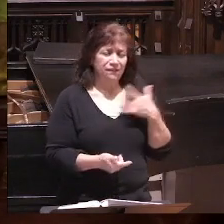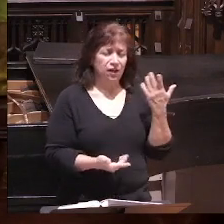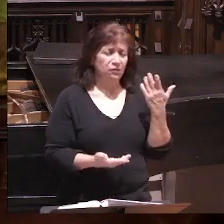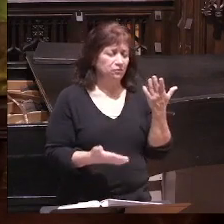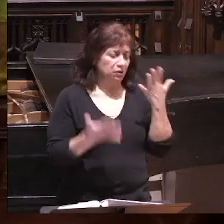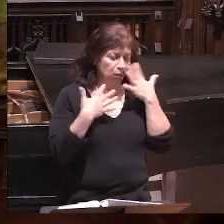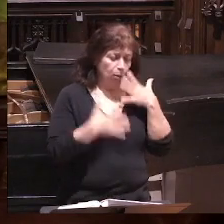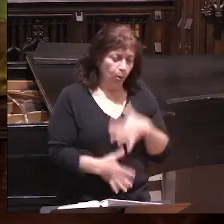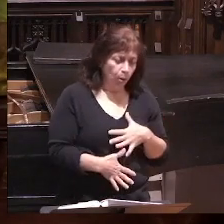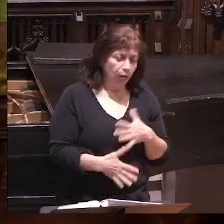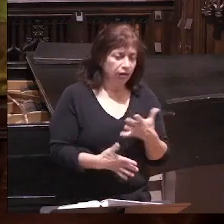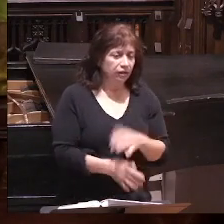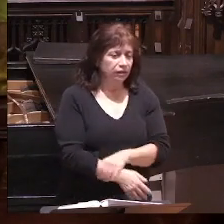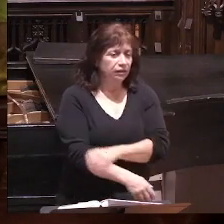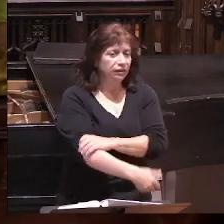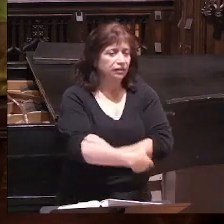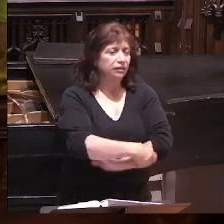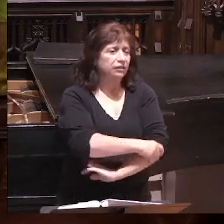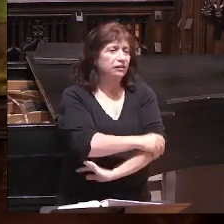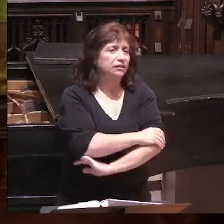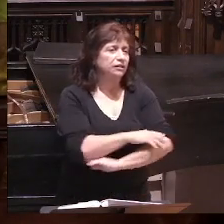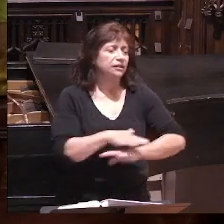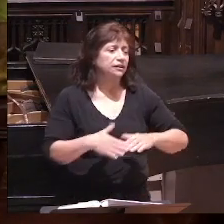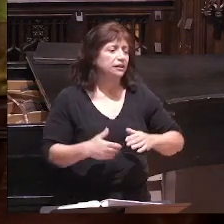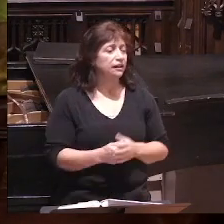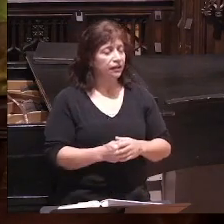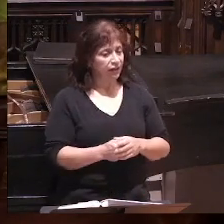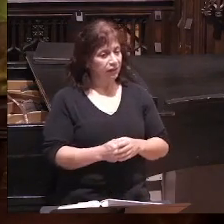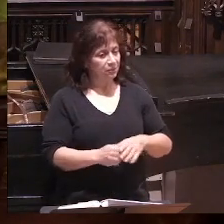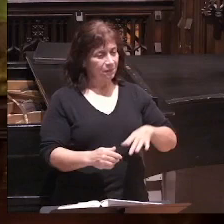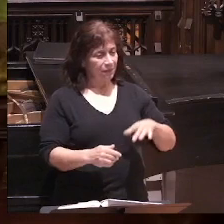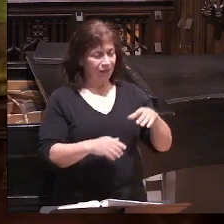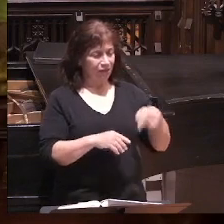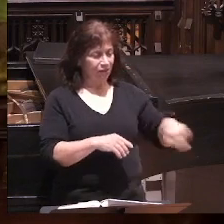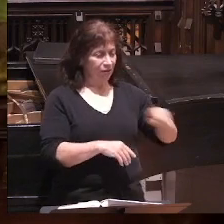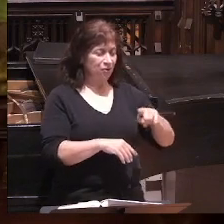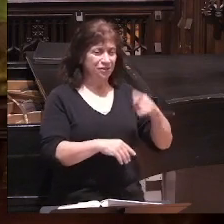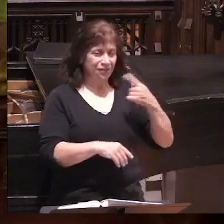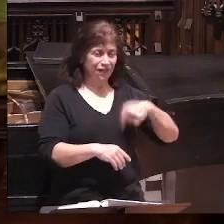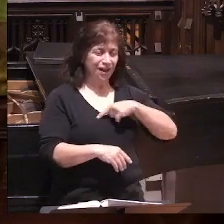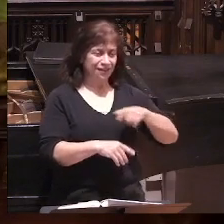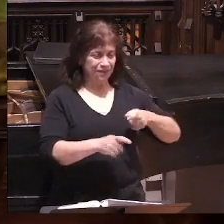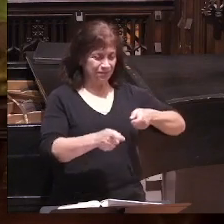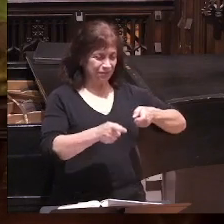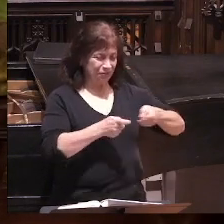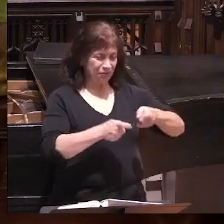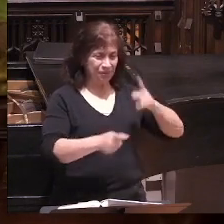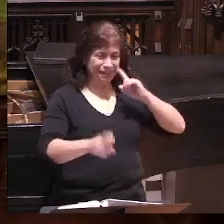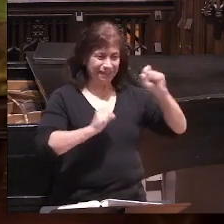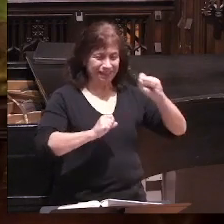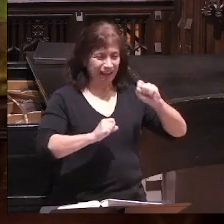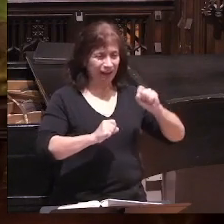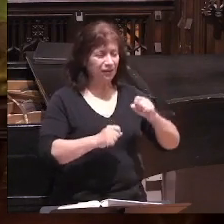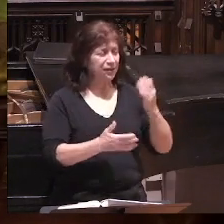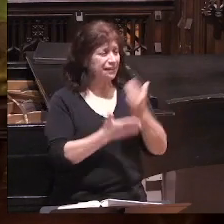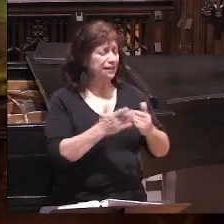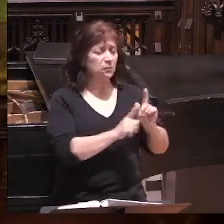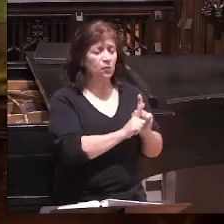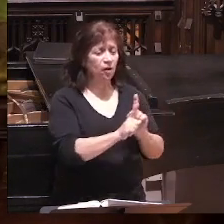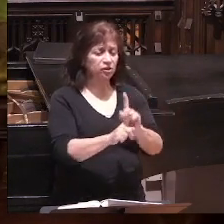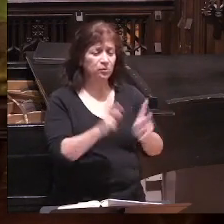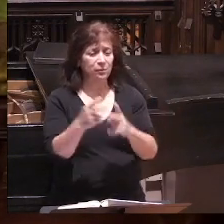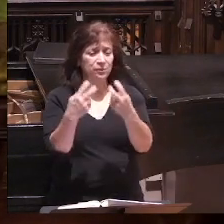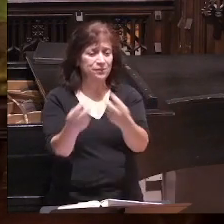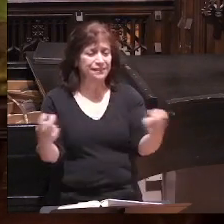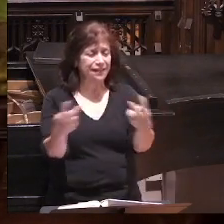face. There are those who make us sound great. There are those who usher folks to their seats and